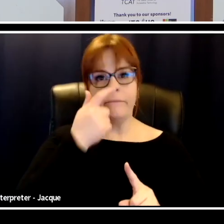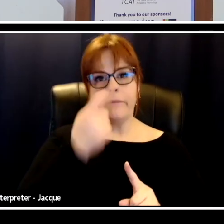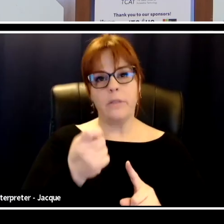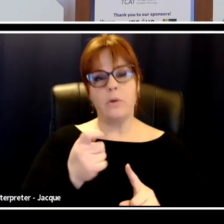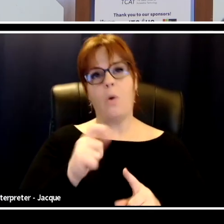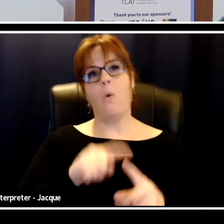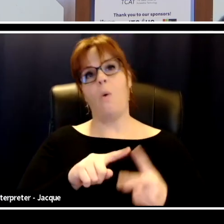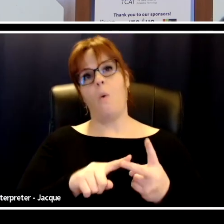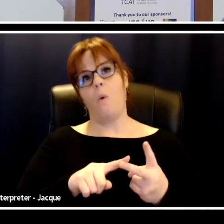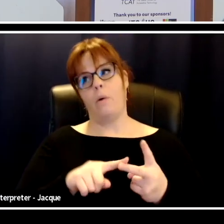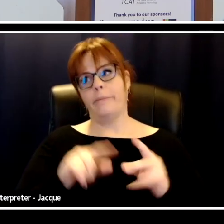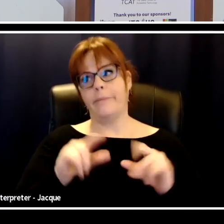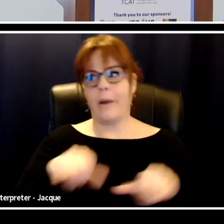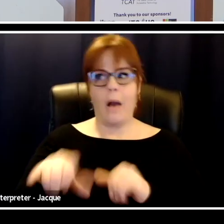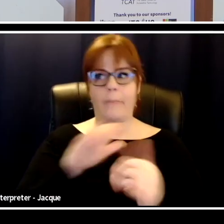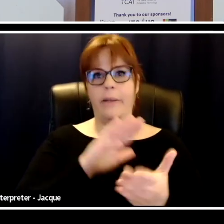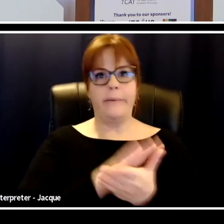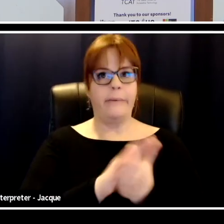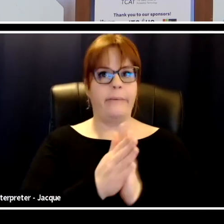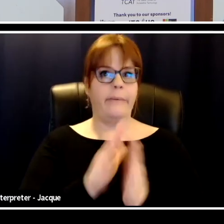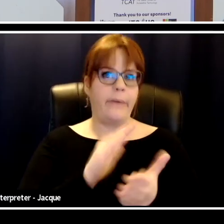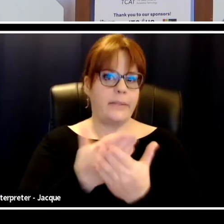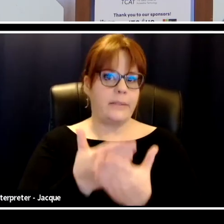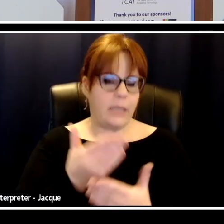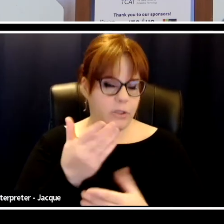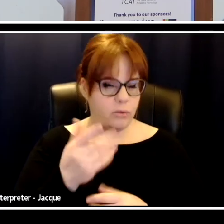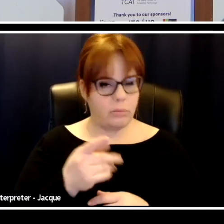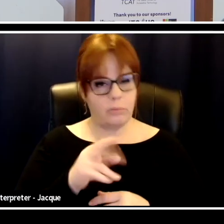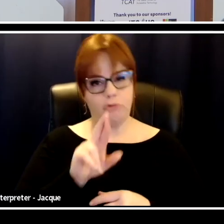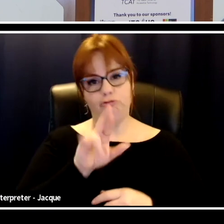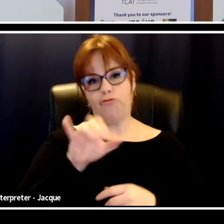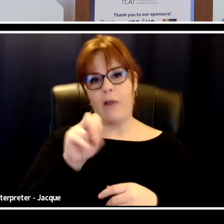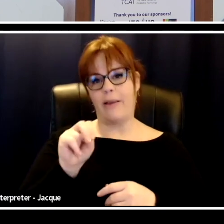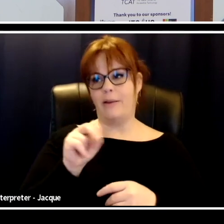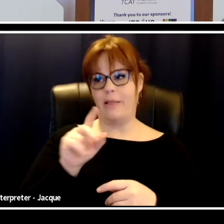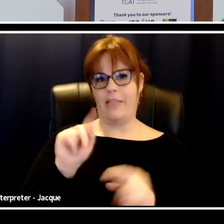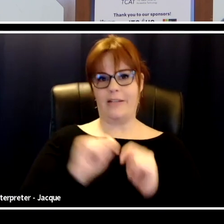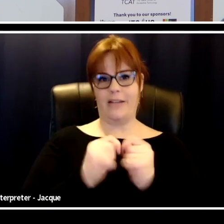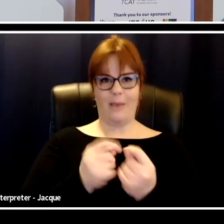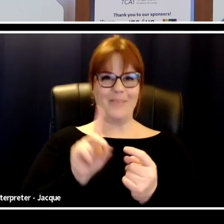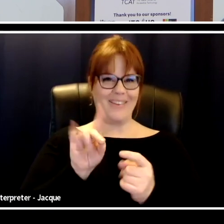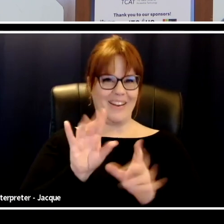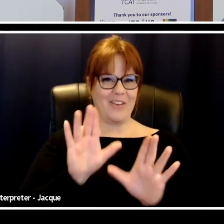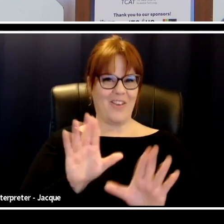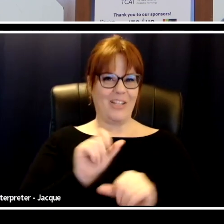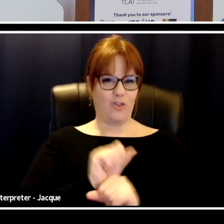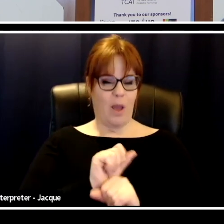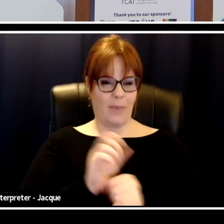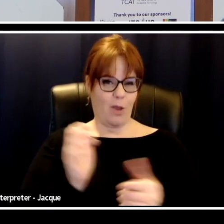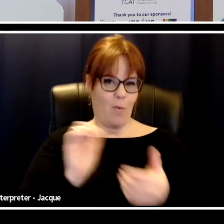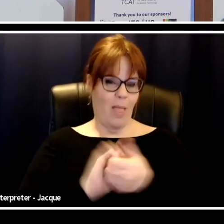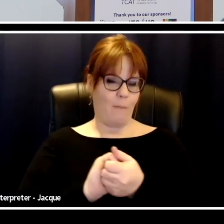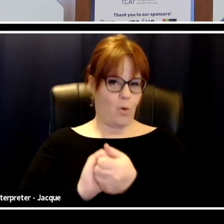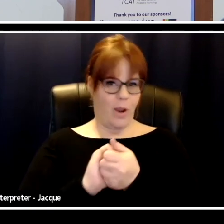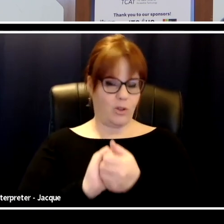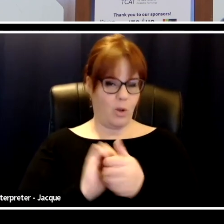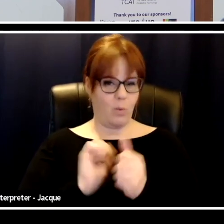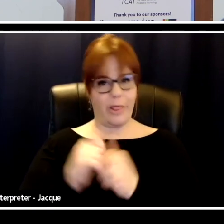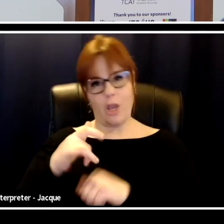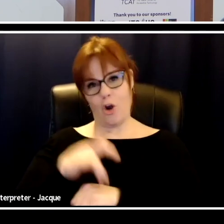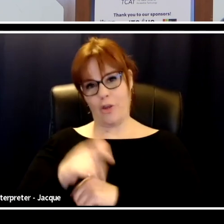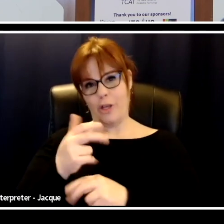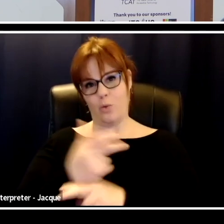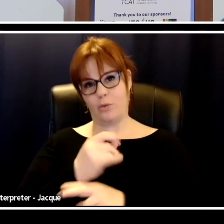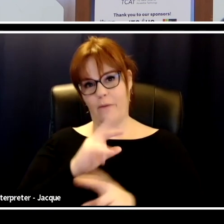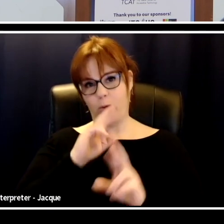or common destinations. You know, Ryan and the team has kind of done a great job of, in collaboration with some of the early users of these reports,